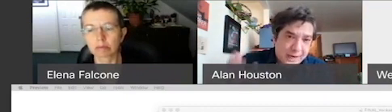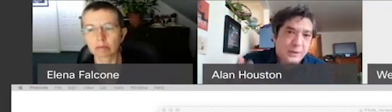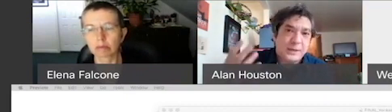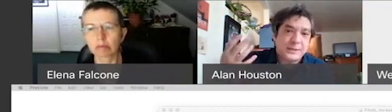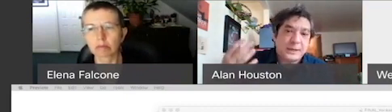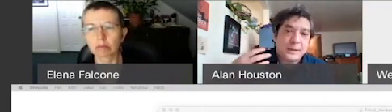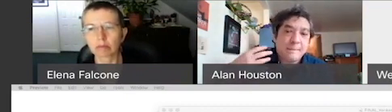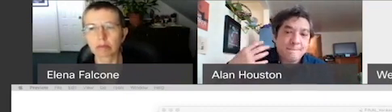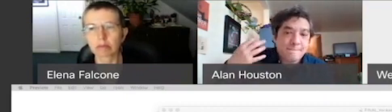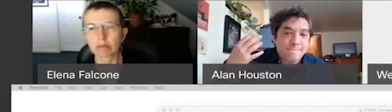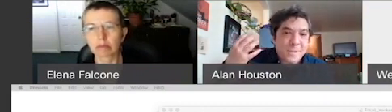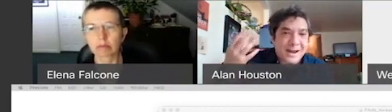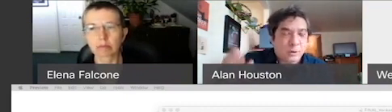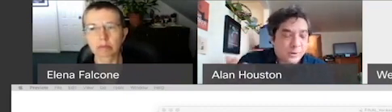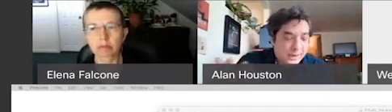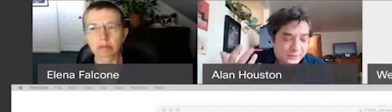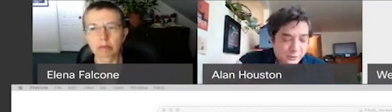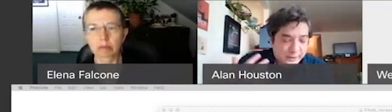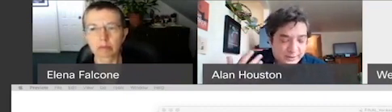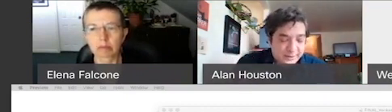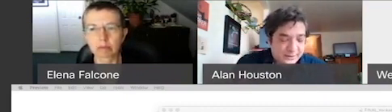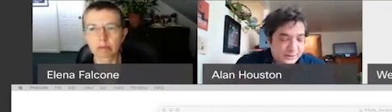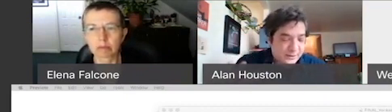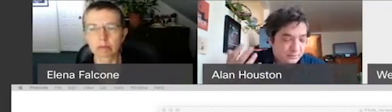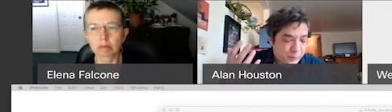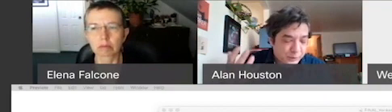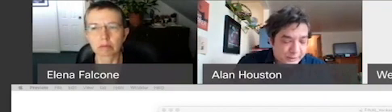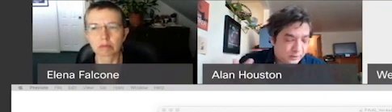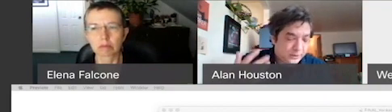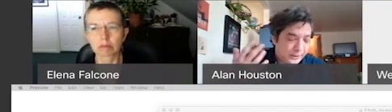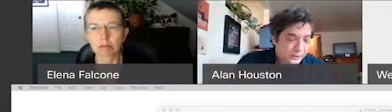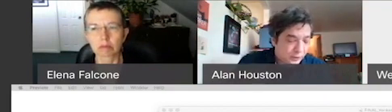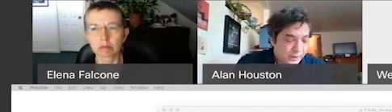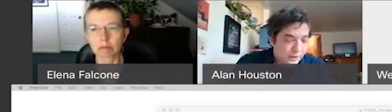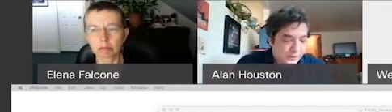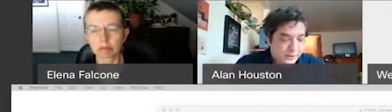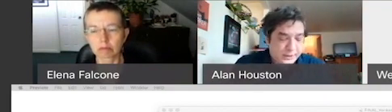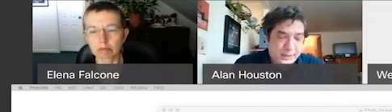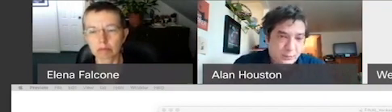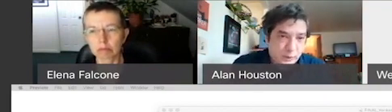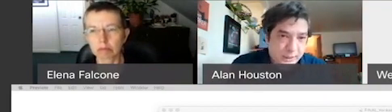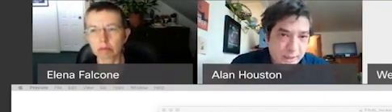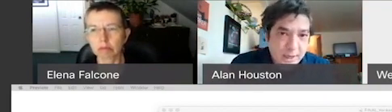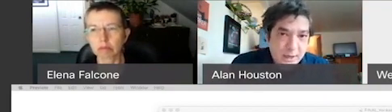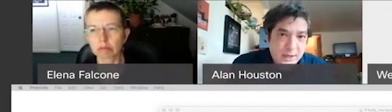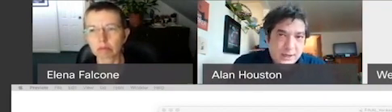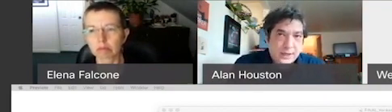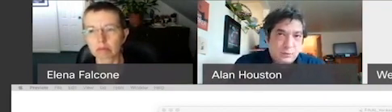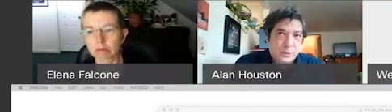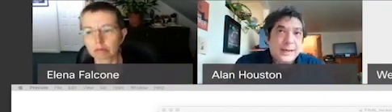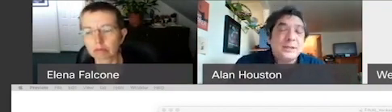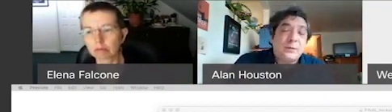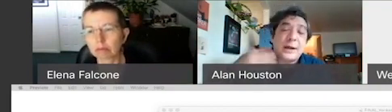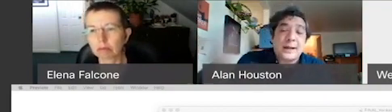documenting our lives during this particularly extraordinary period. And we would like to